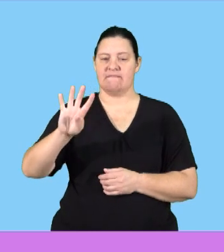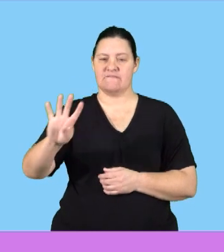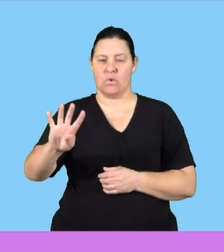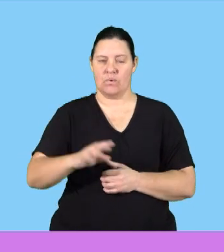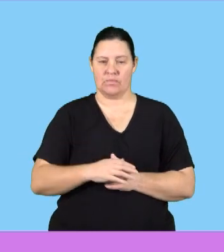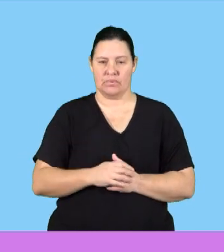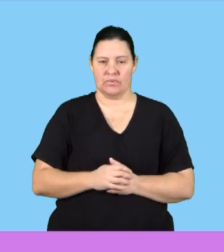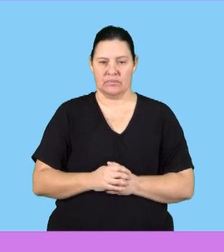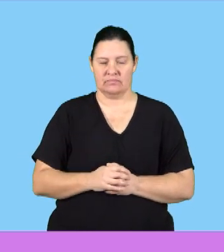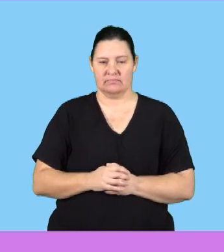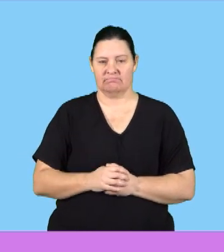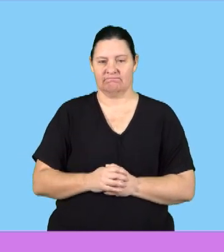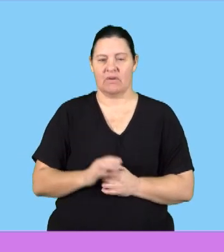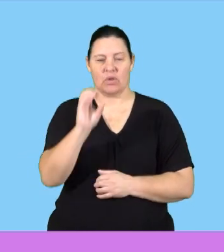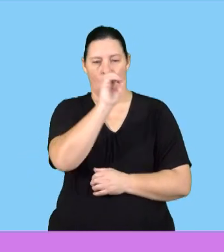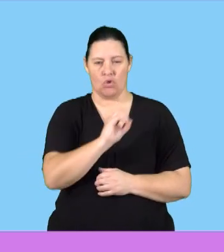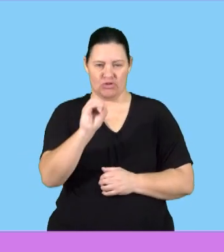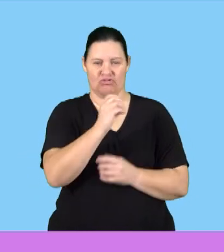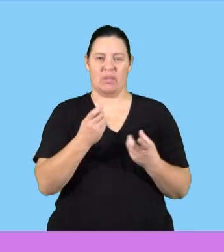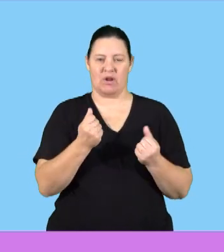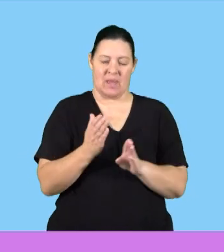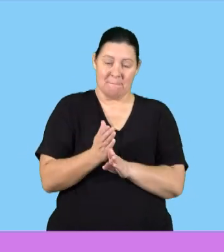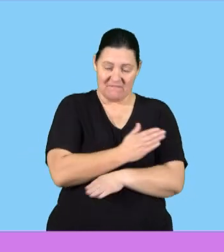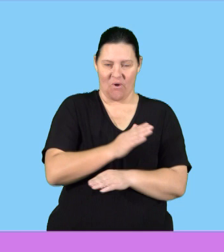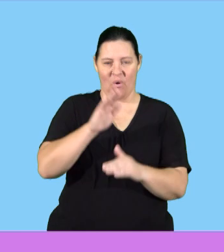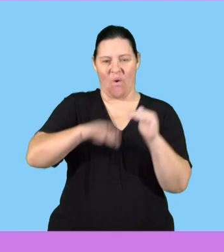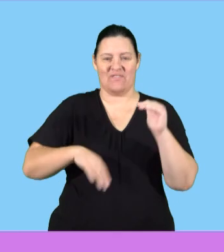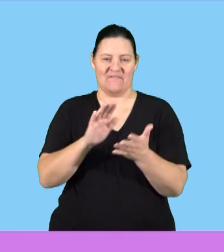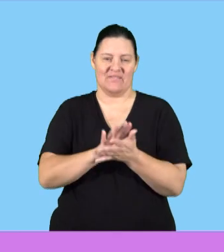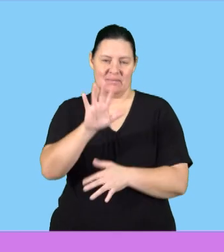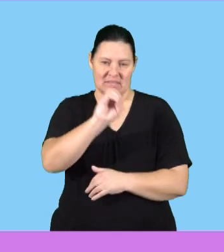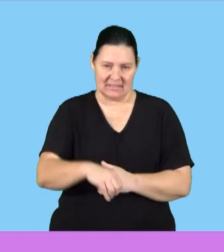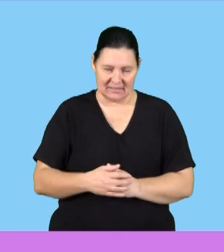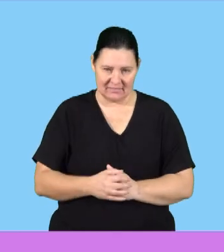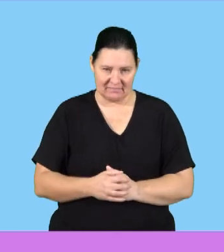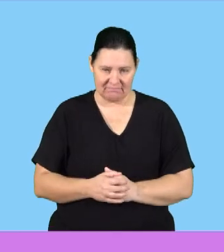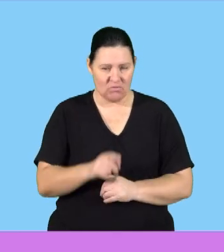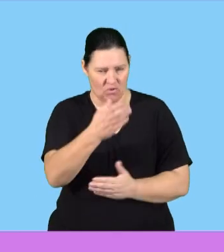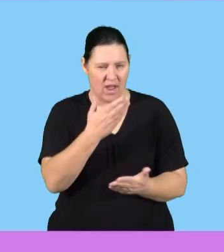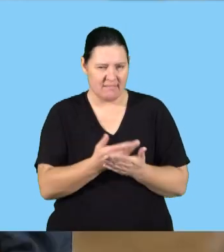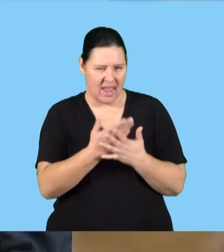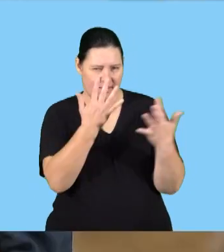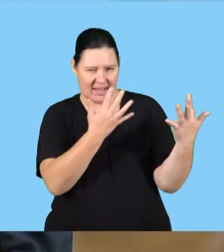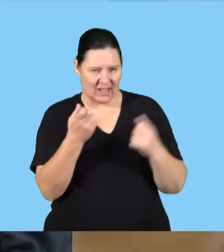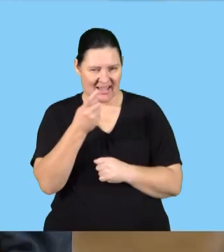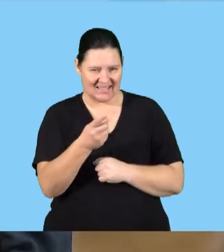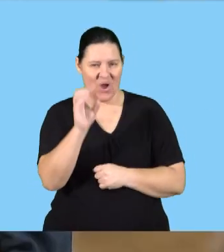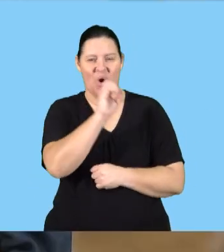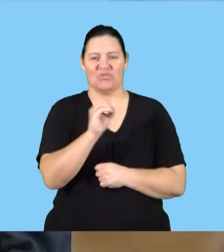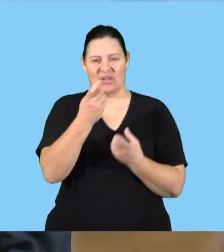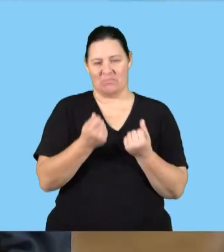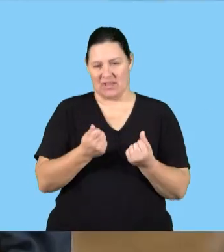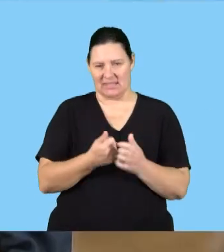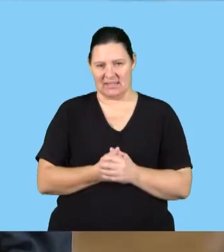94. This was the original price. So now I believe you are able to calculate the